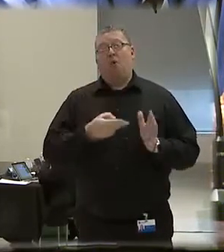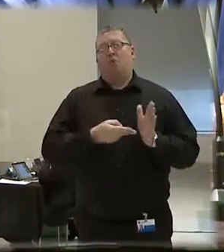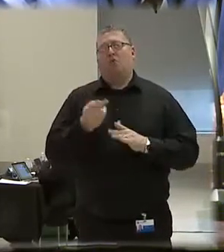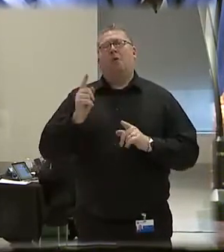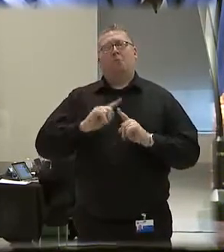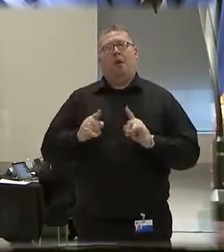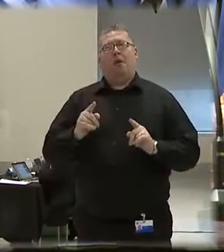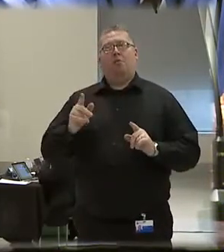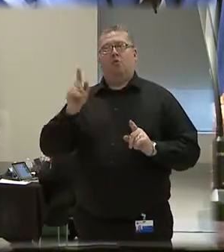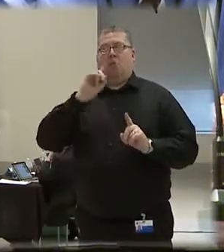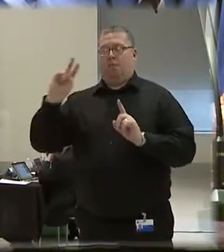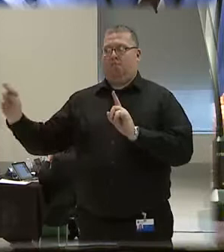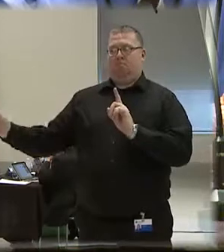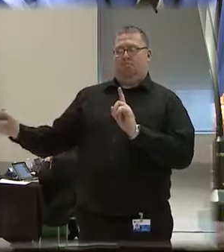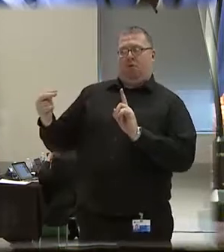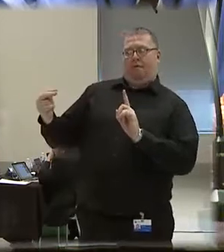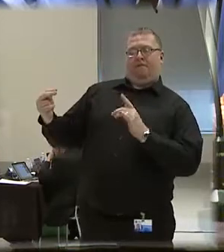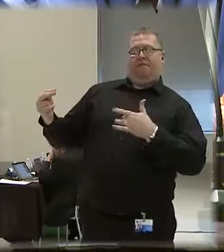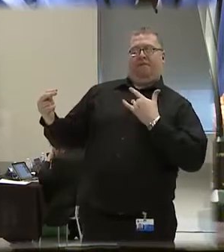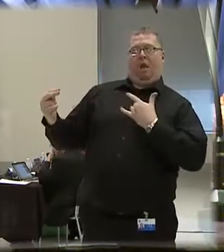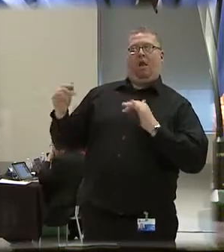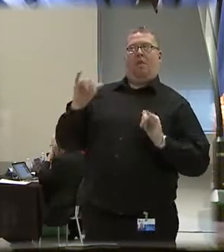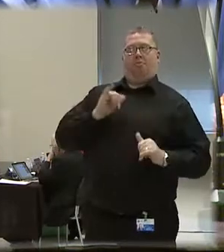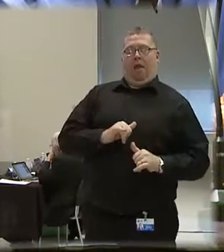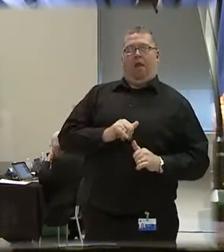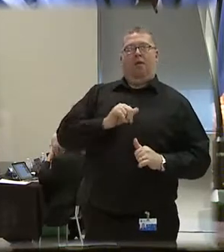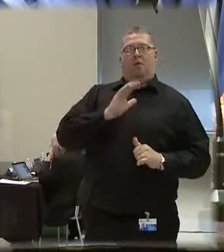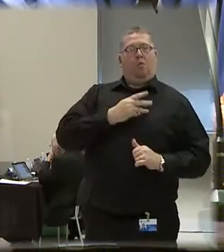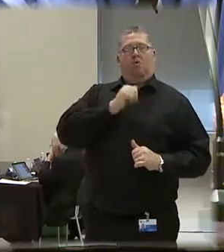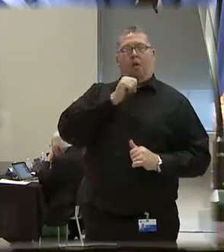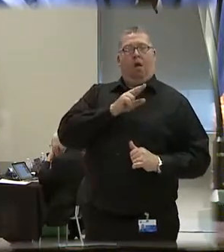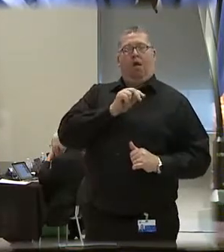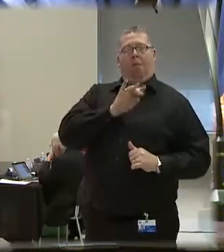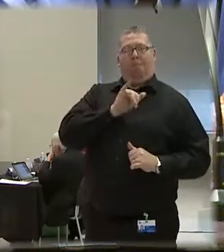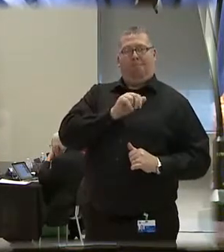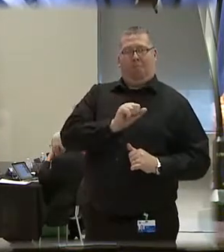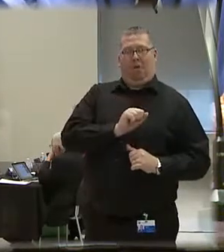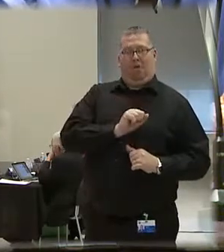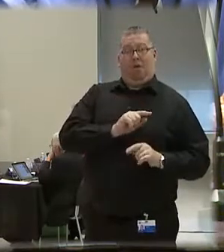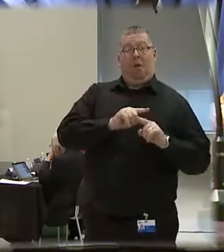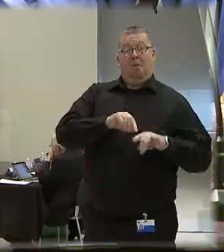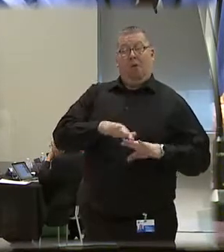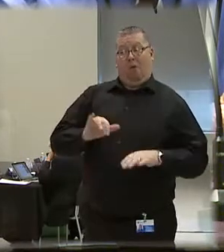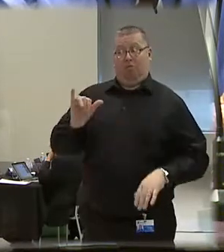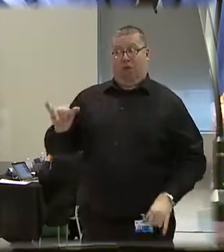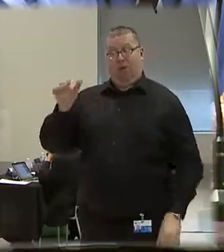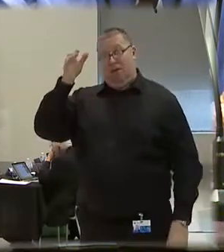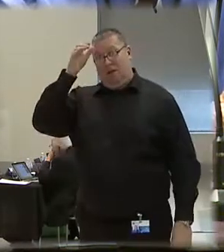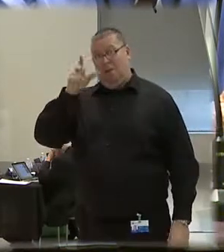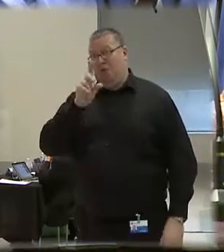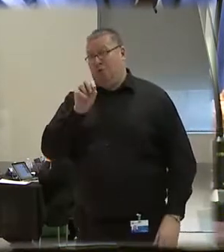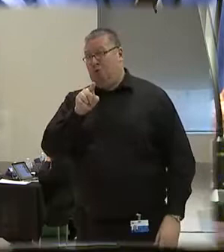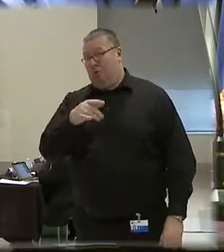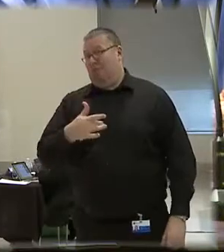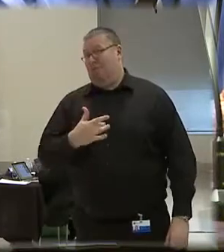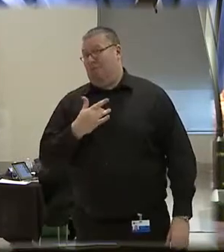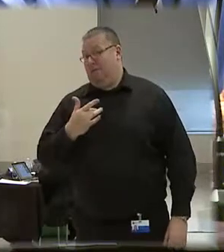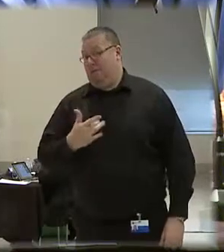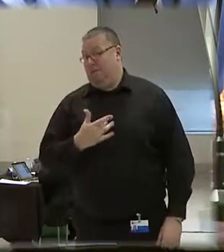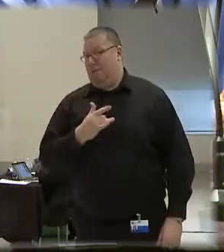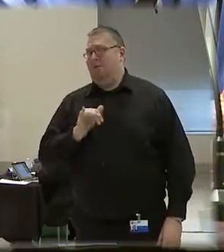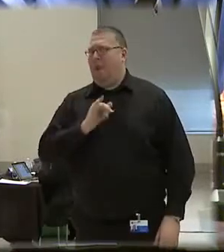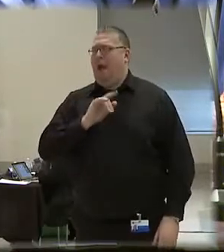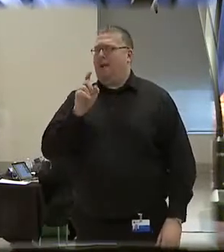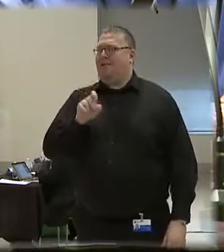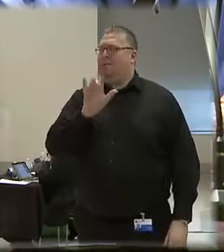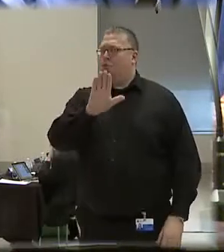real perception of that. So based on that, do you think, and I need